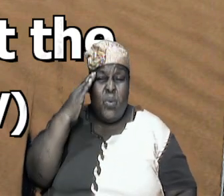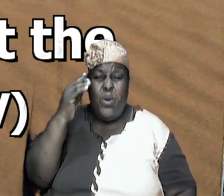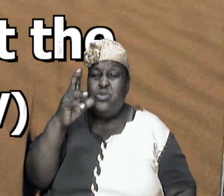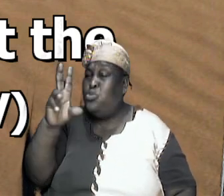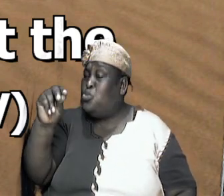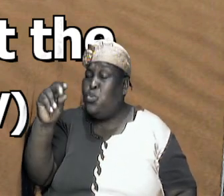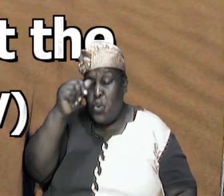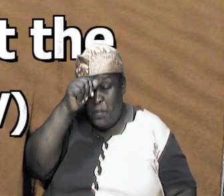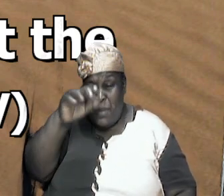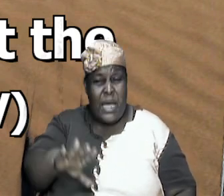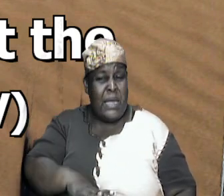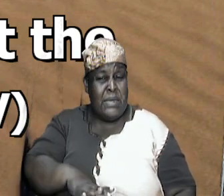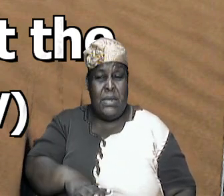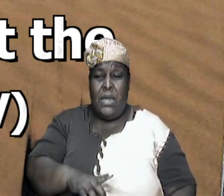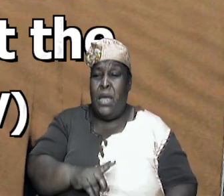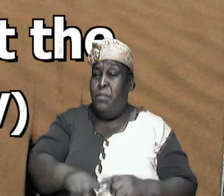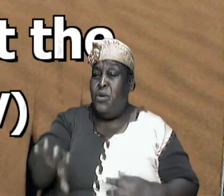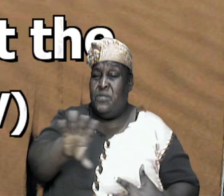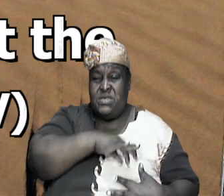knoweth no man,